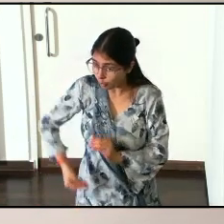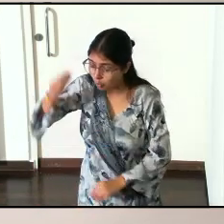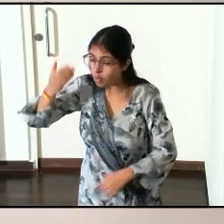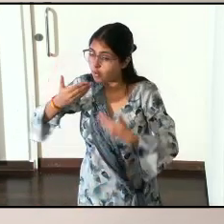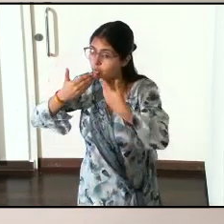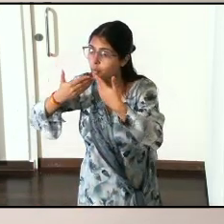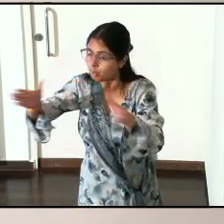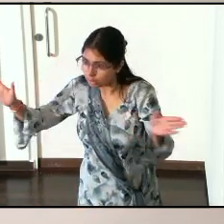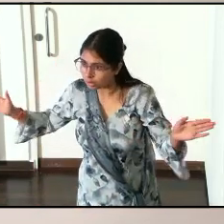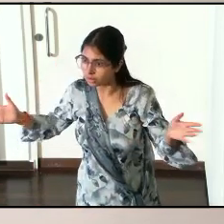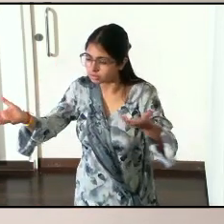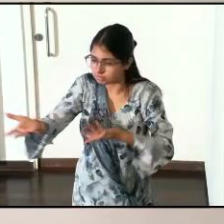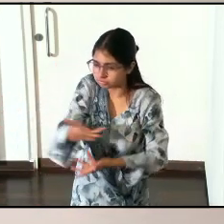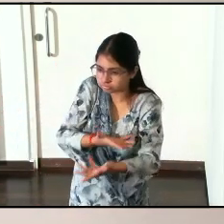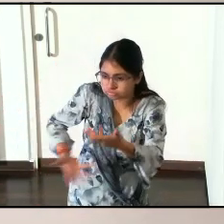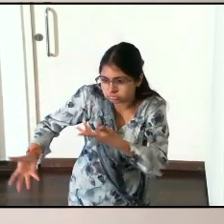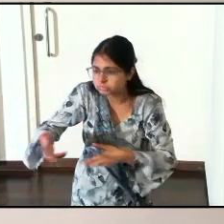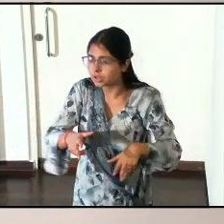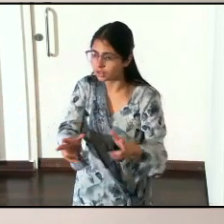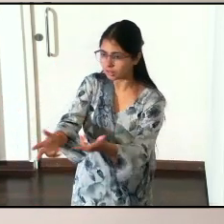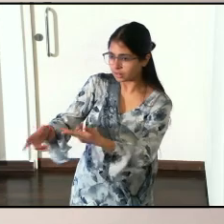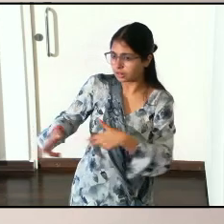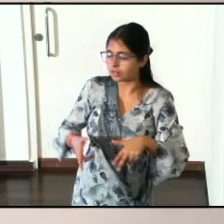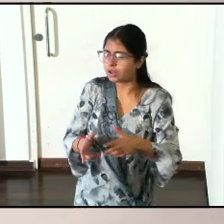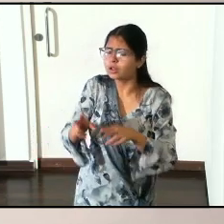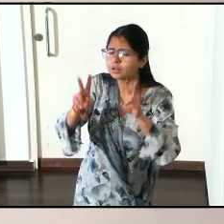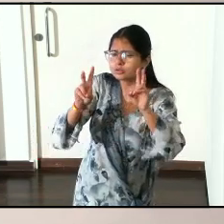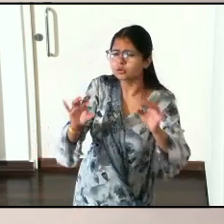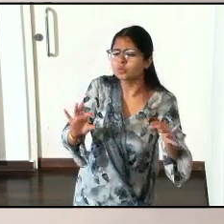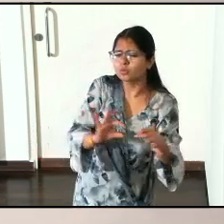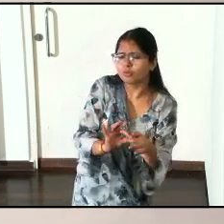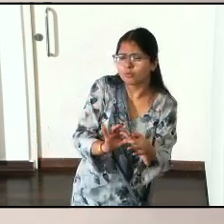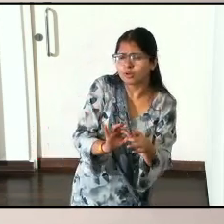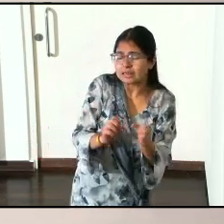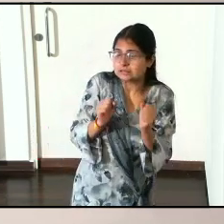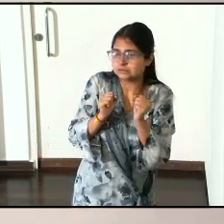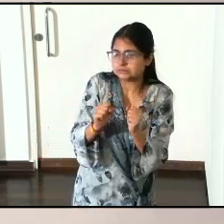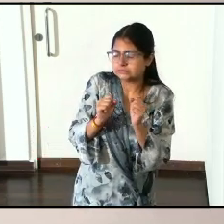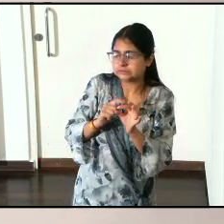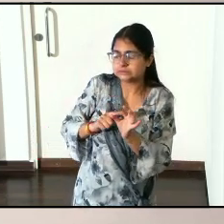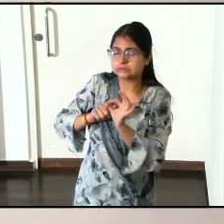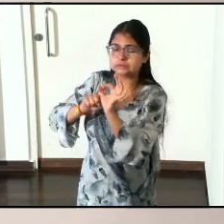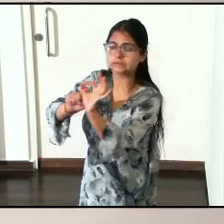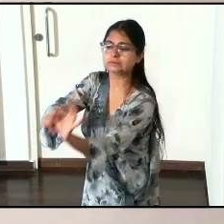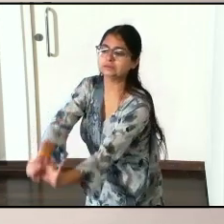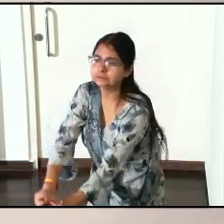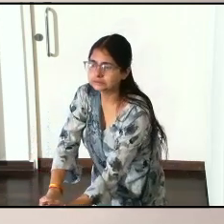to conversations about difficult questions about,